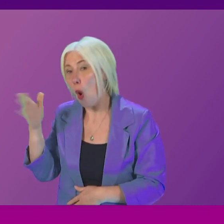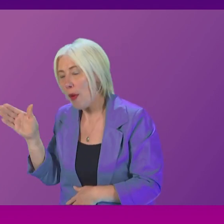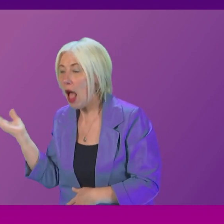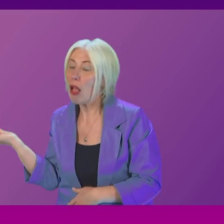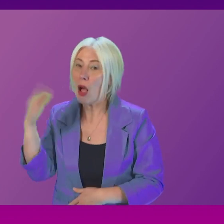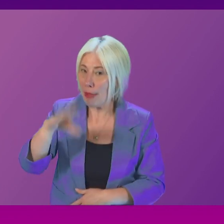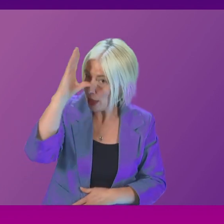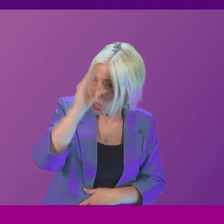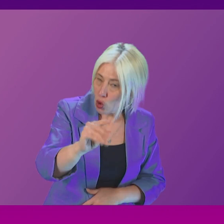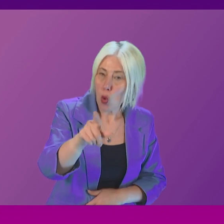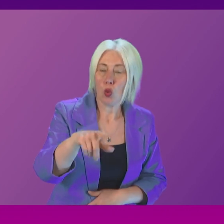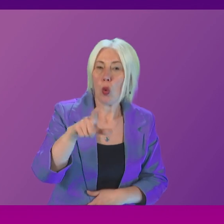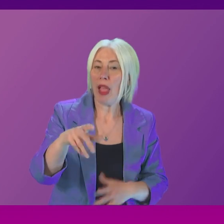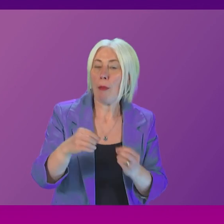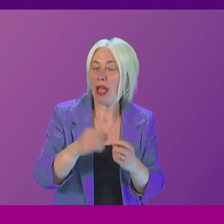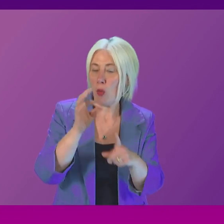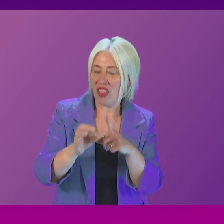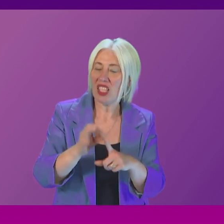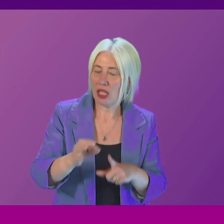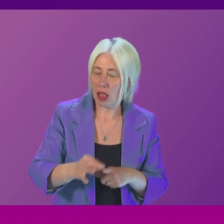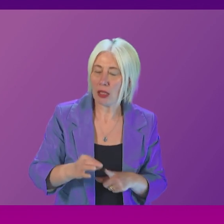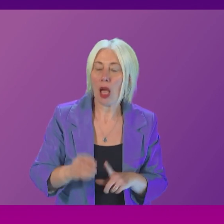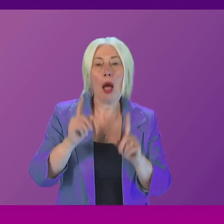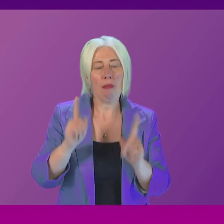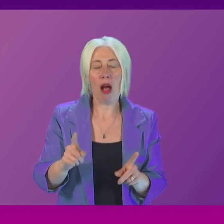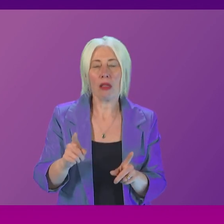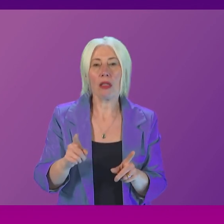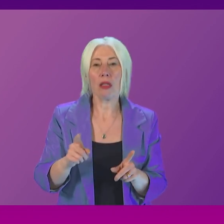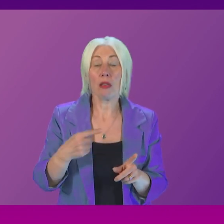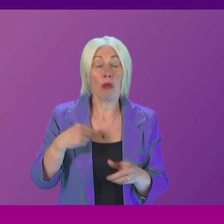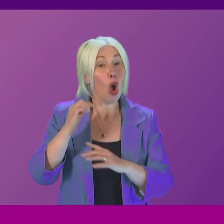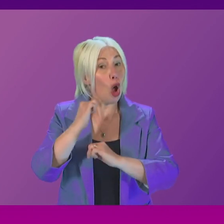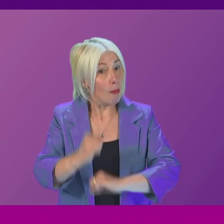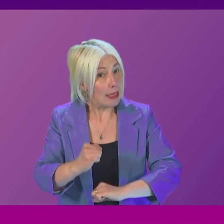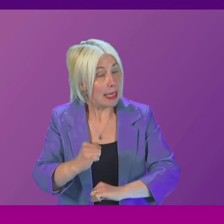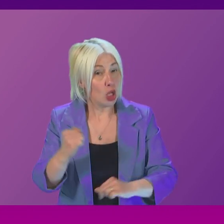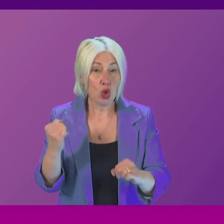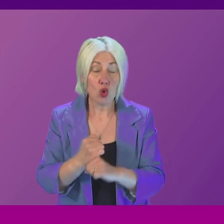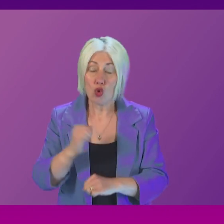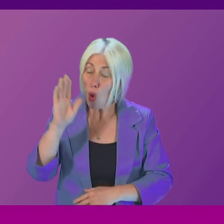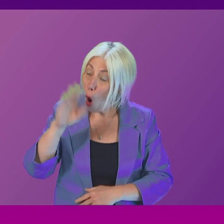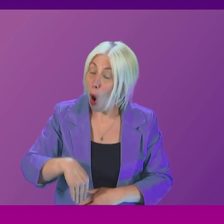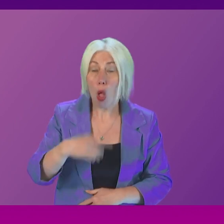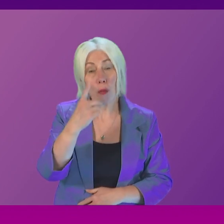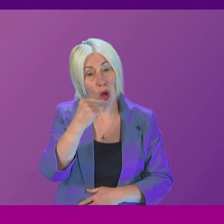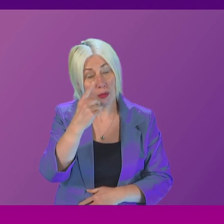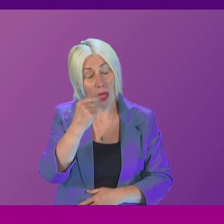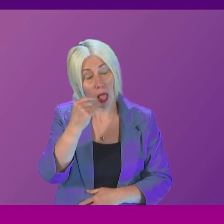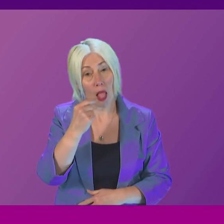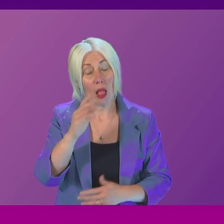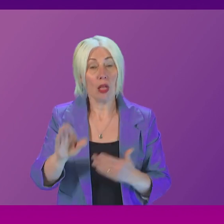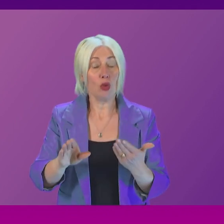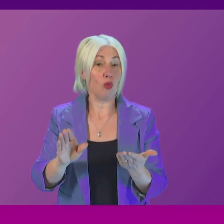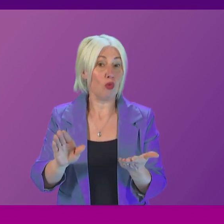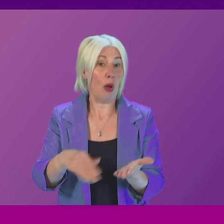Baker with detail. I should say we are committed to doing everything we can in relation to ensuring that we